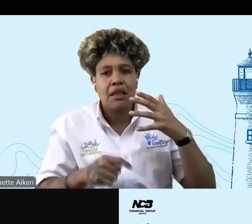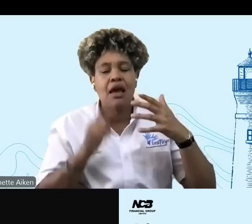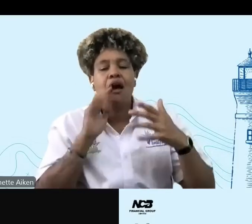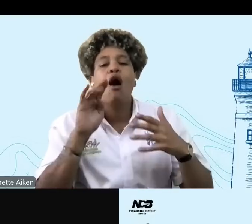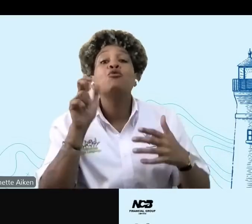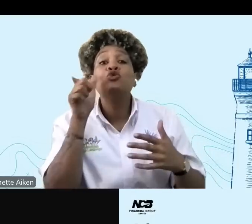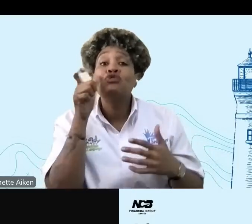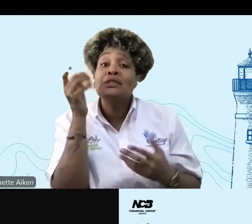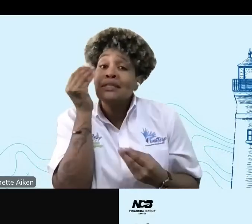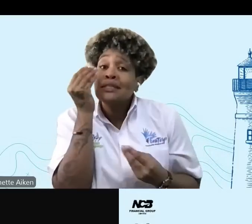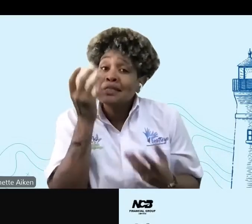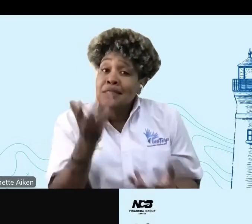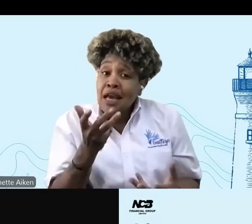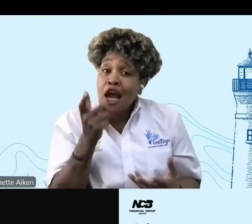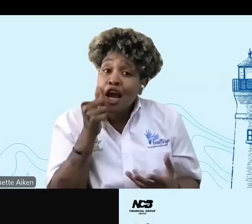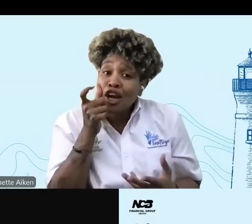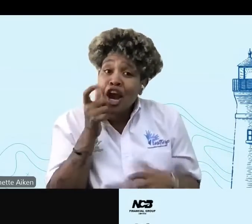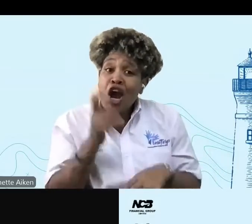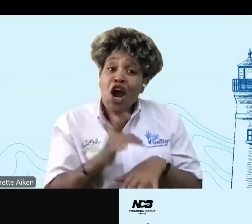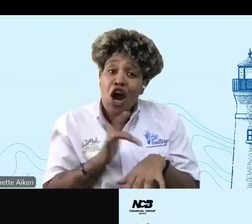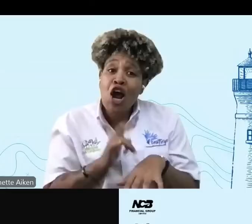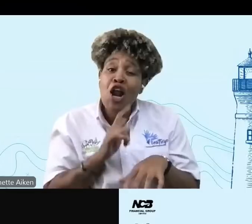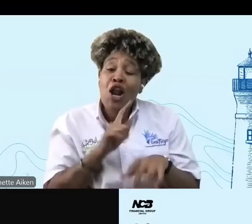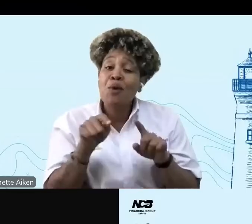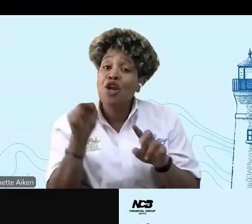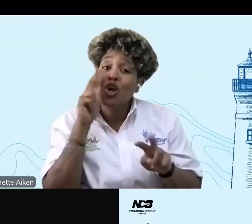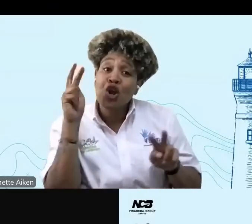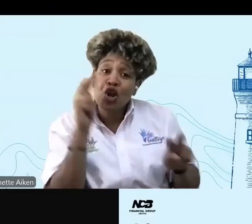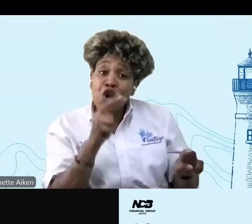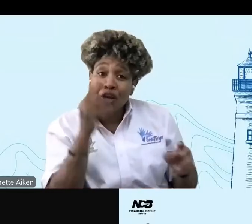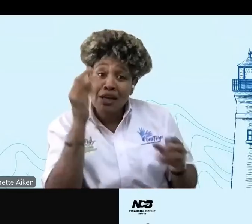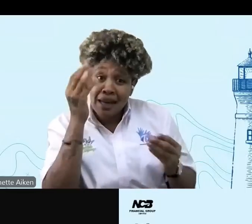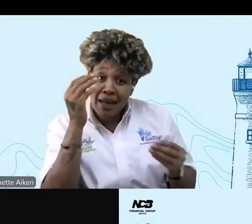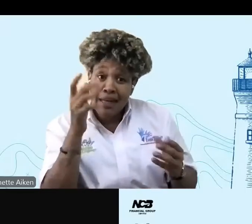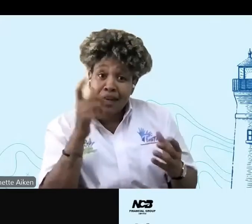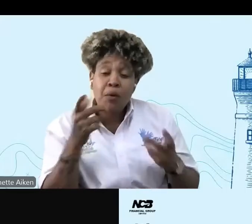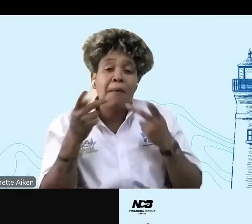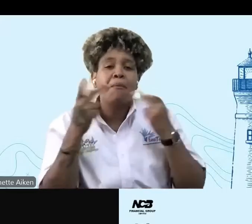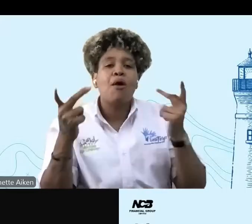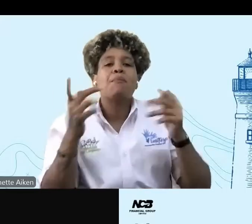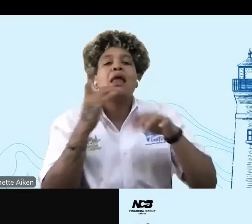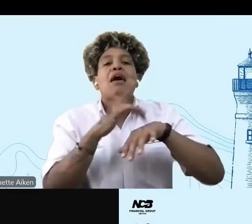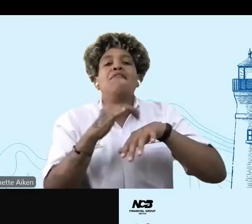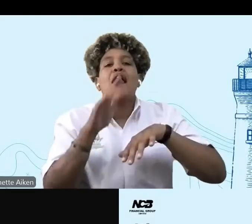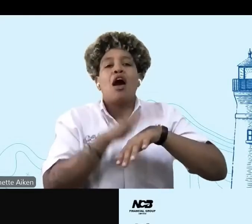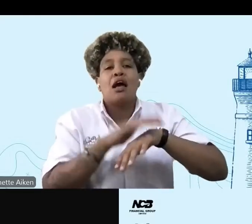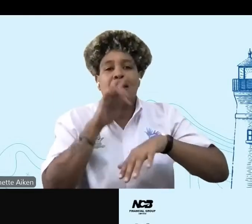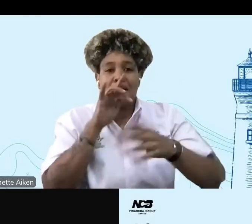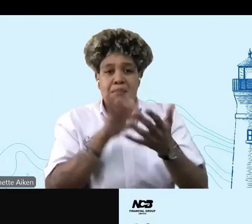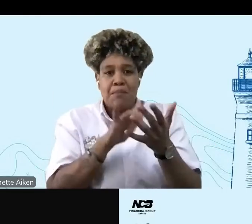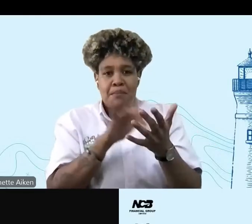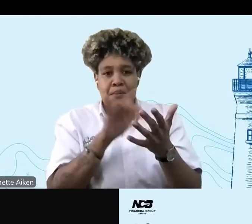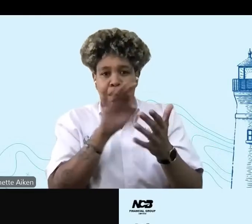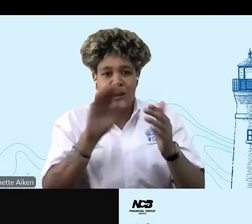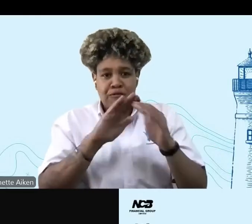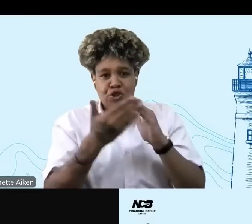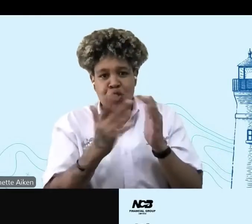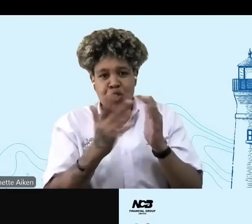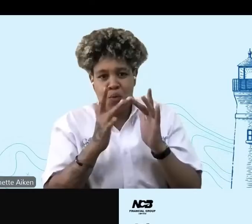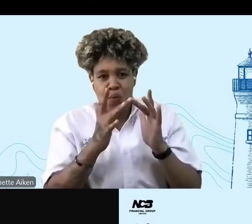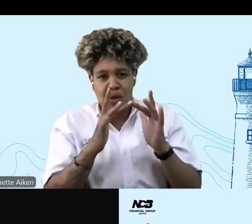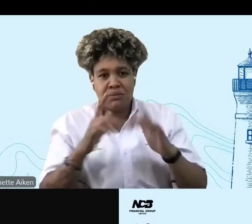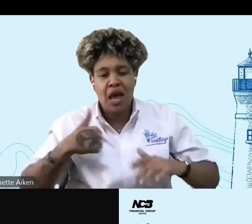was indicating earlier, when you look at the data, which is publicly available on the Bank of Jamaica's website,